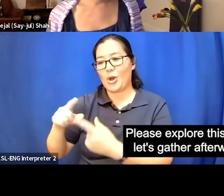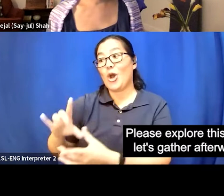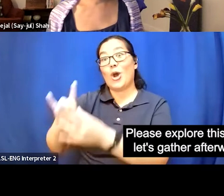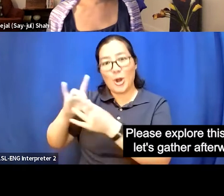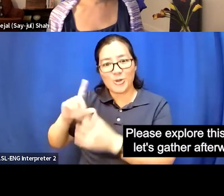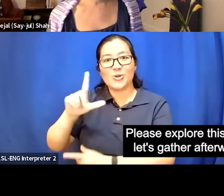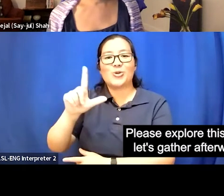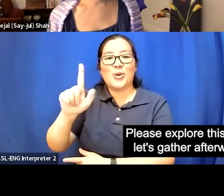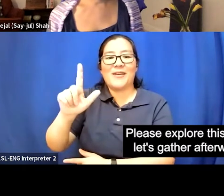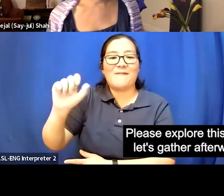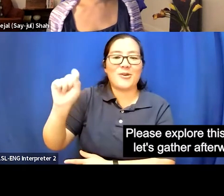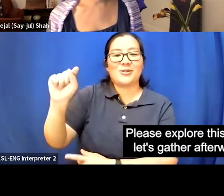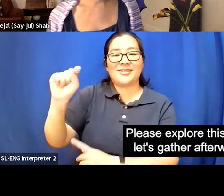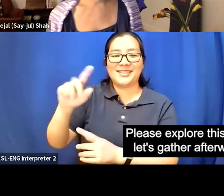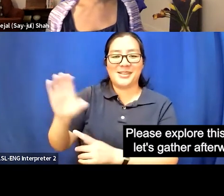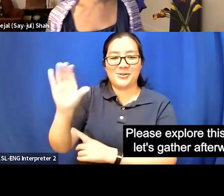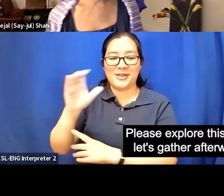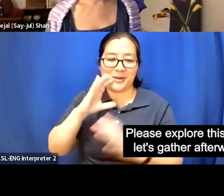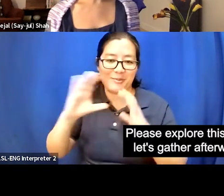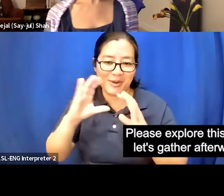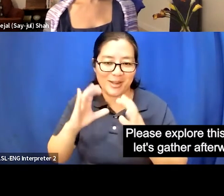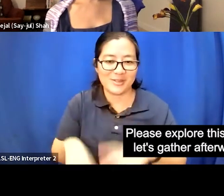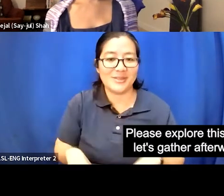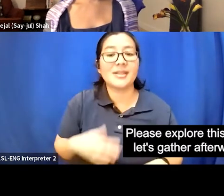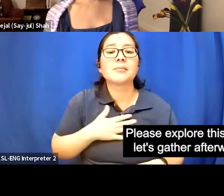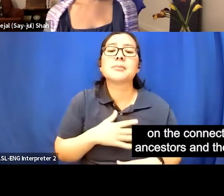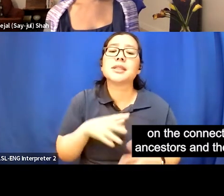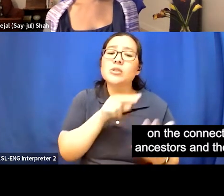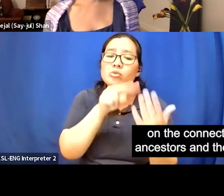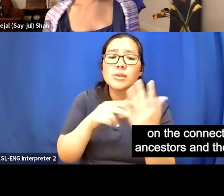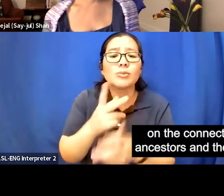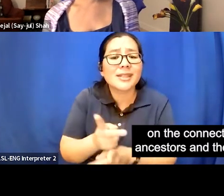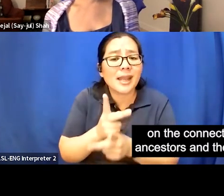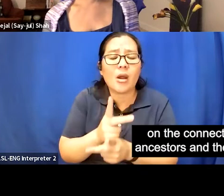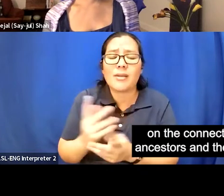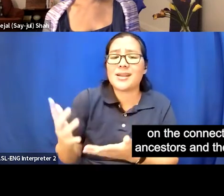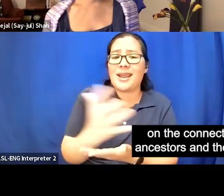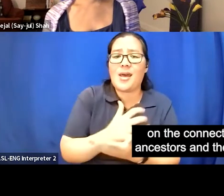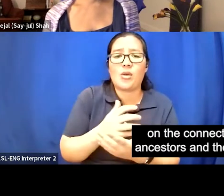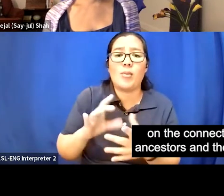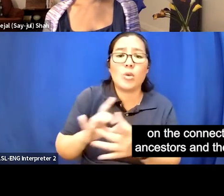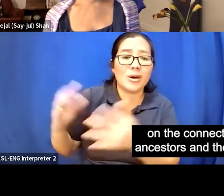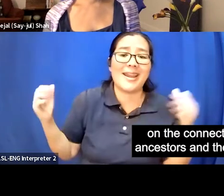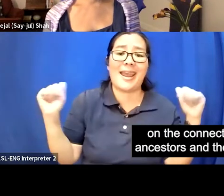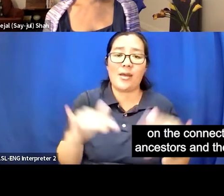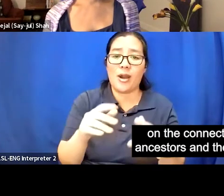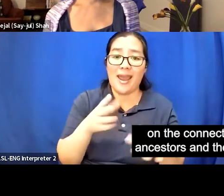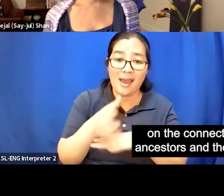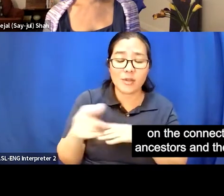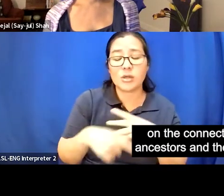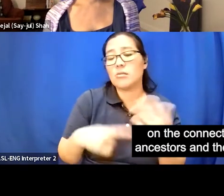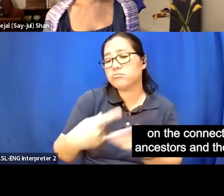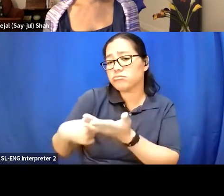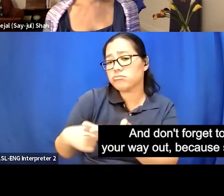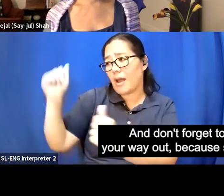Please explore this exhibit with care, and let's gather afterward for a discussion on the connections between our ancestors and the way we live